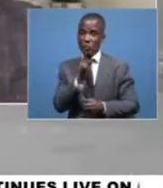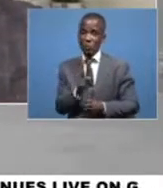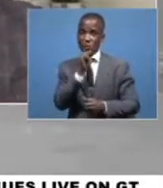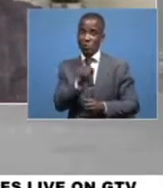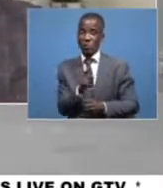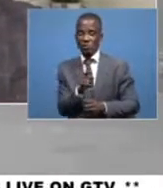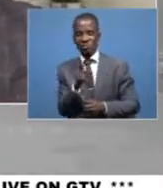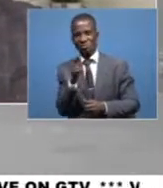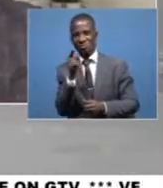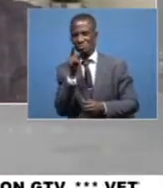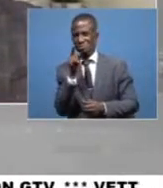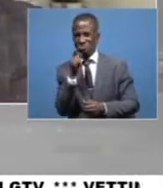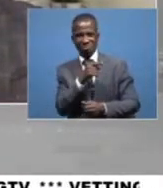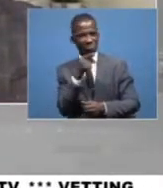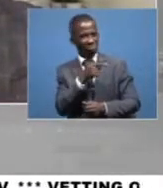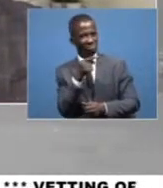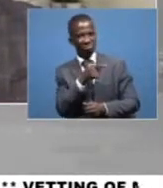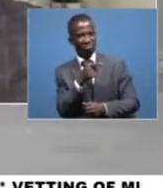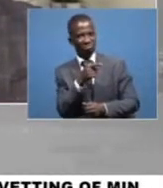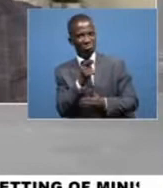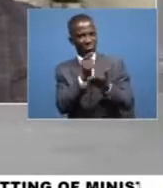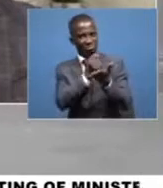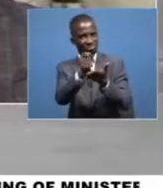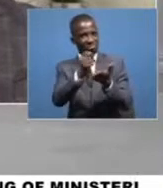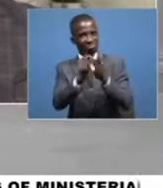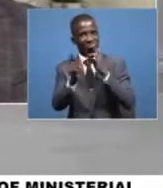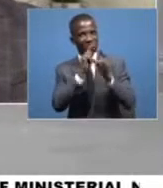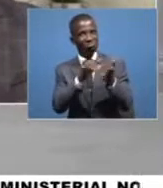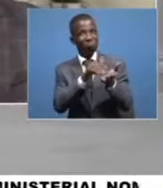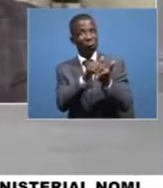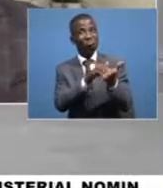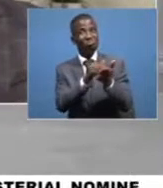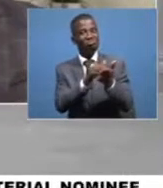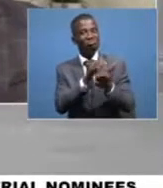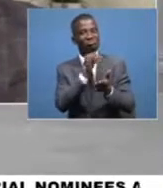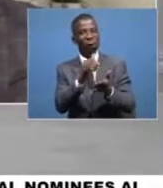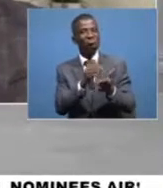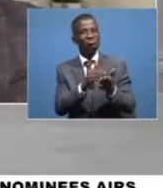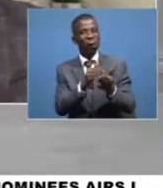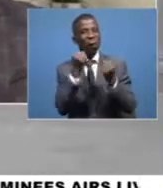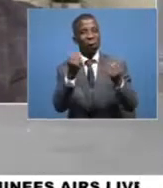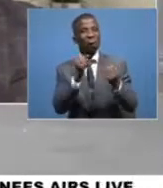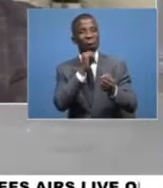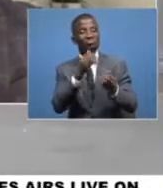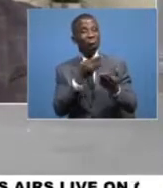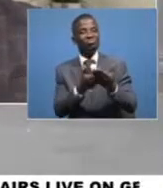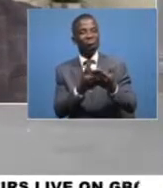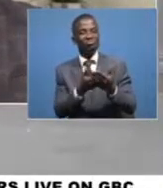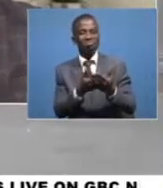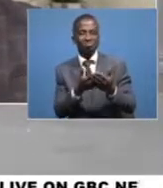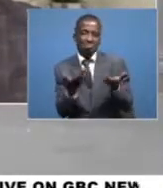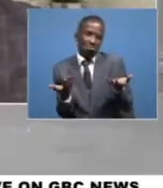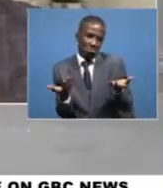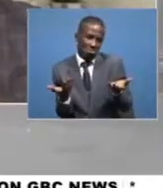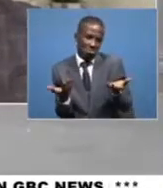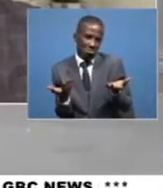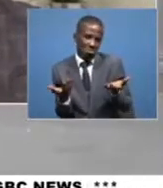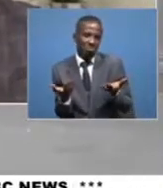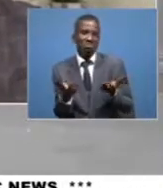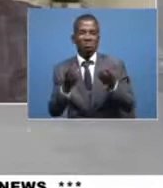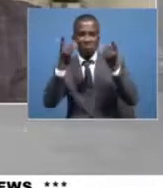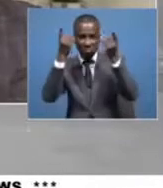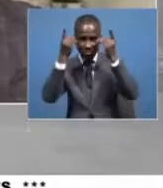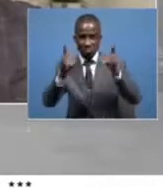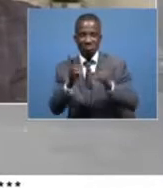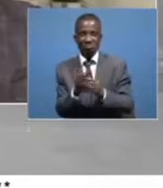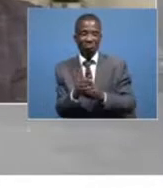other party has not even met their evidential burden, which at the end of the day, like I'm saying, it is the court that will ultimately decide. But you can take that